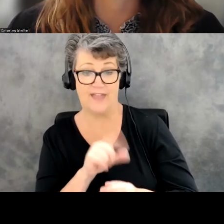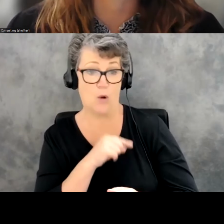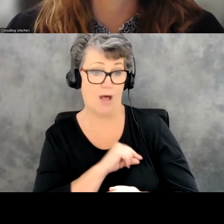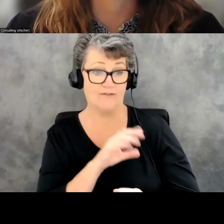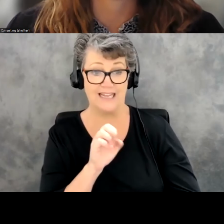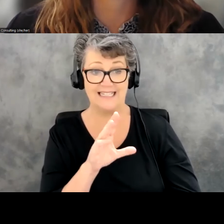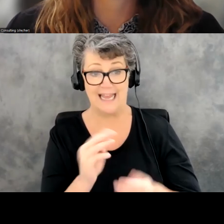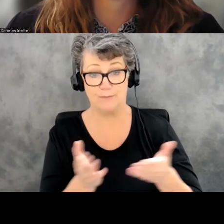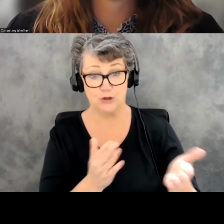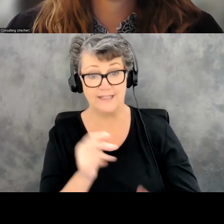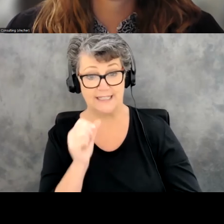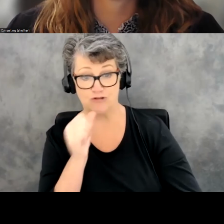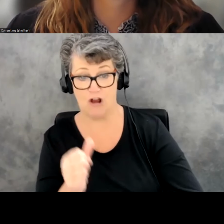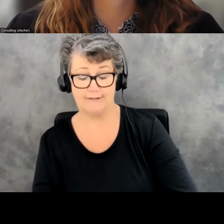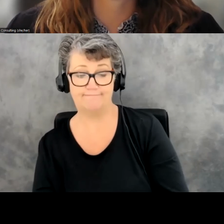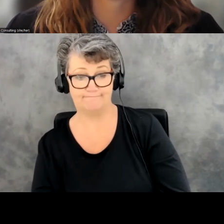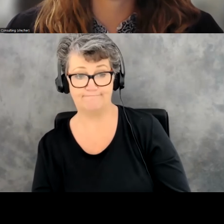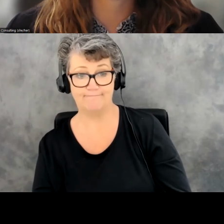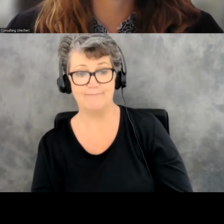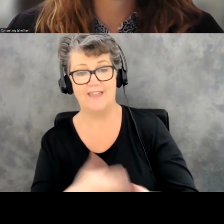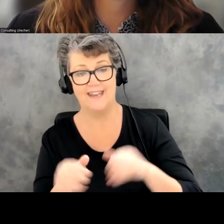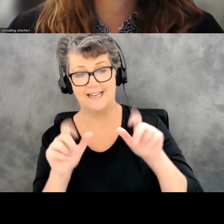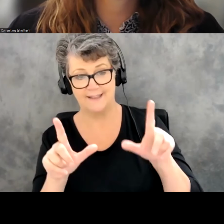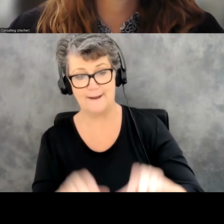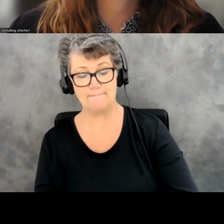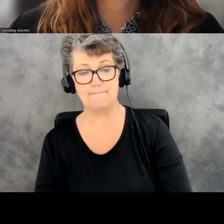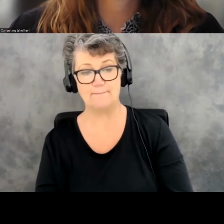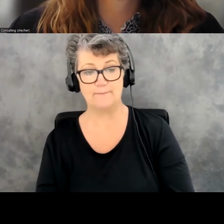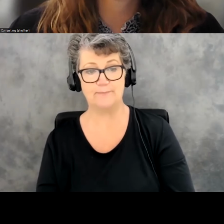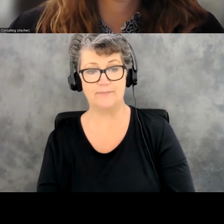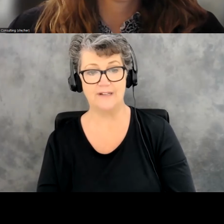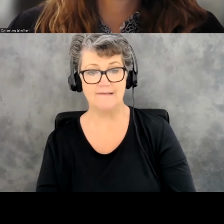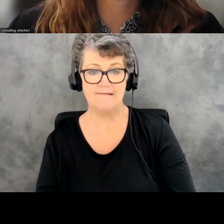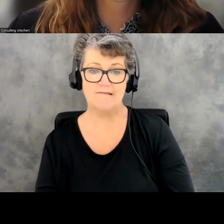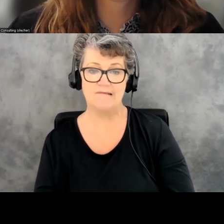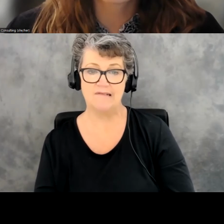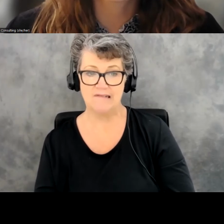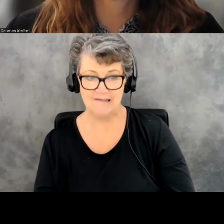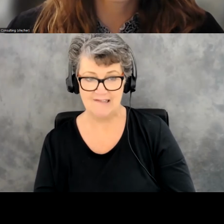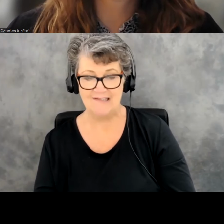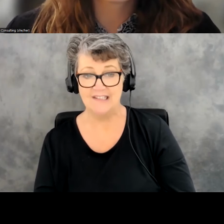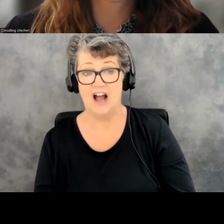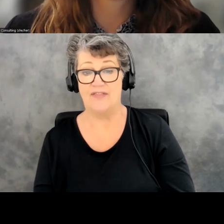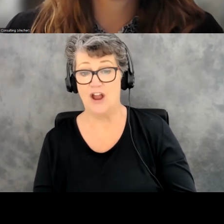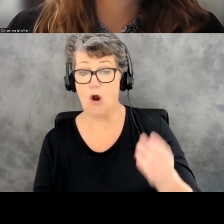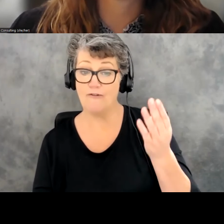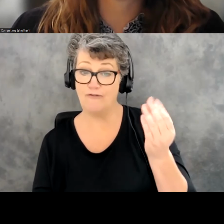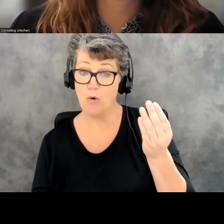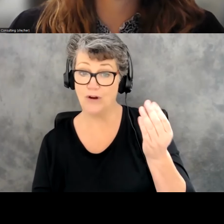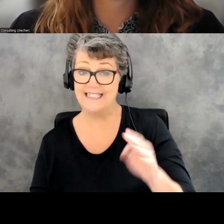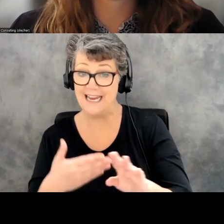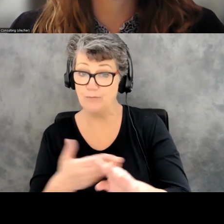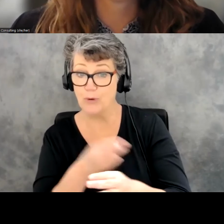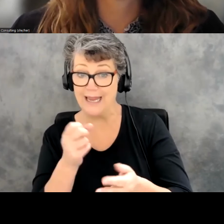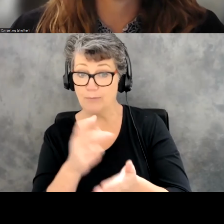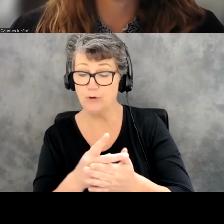ECM services or not. Next slide, please. So there are 14